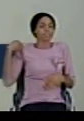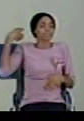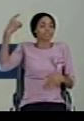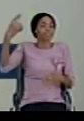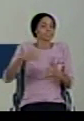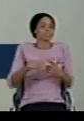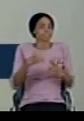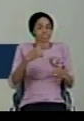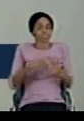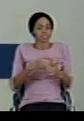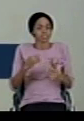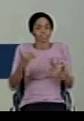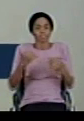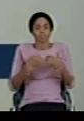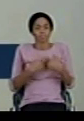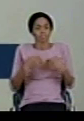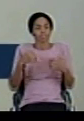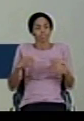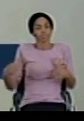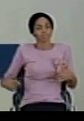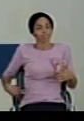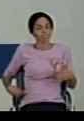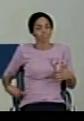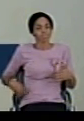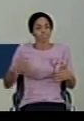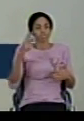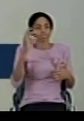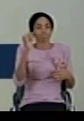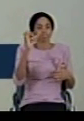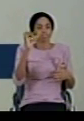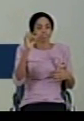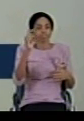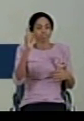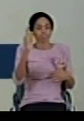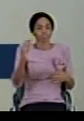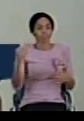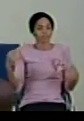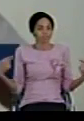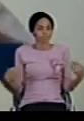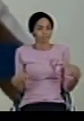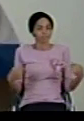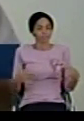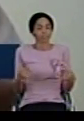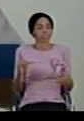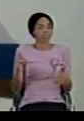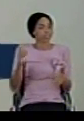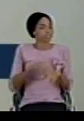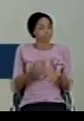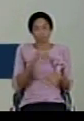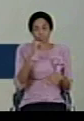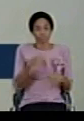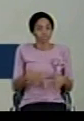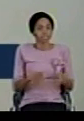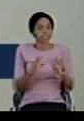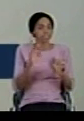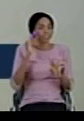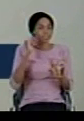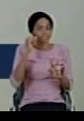then, I've been having waist pain. Brethren, time will not permit me to narrate what I passed